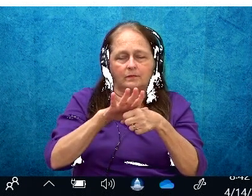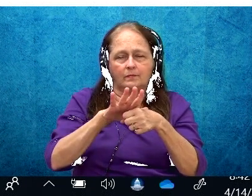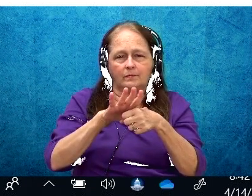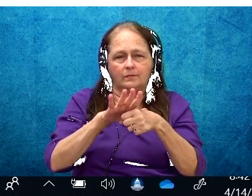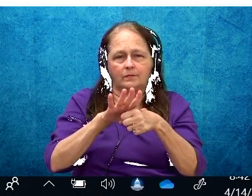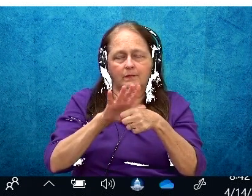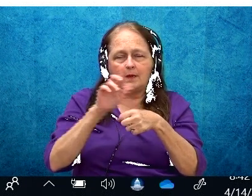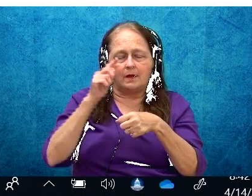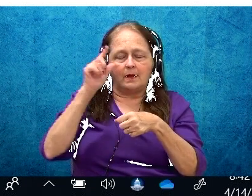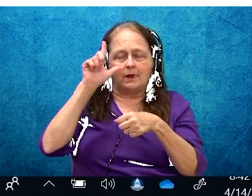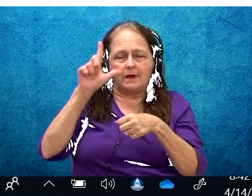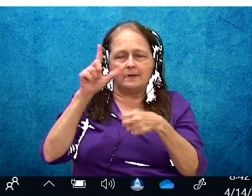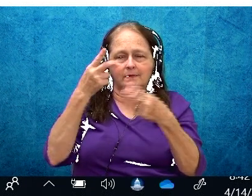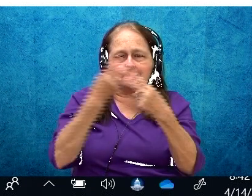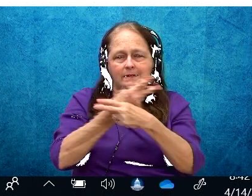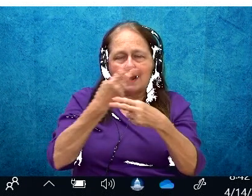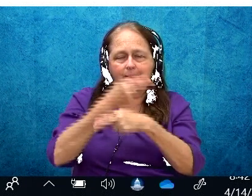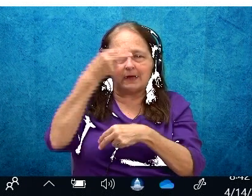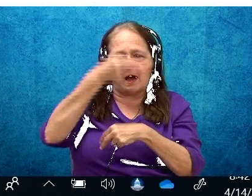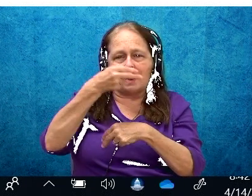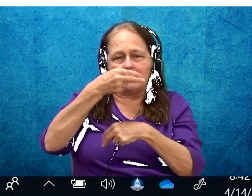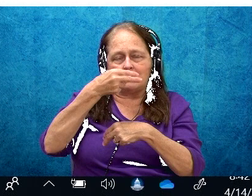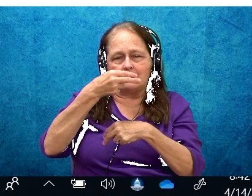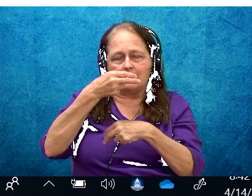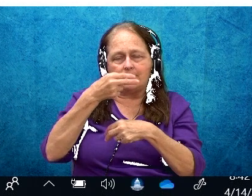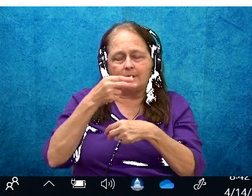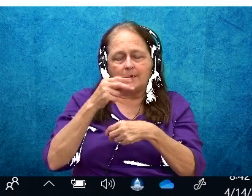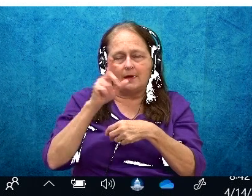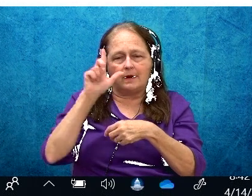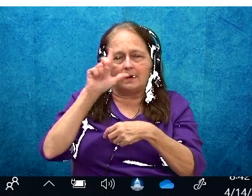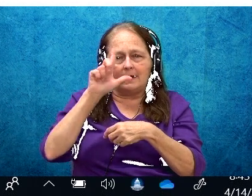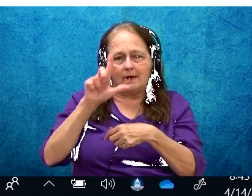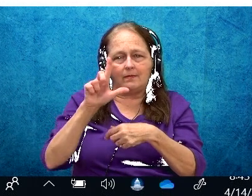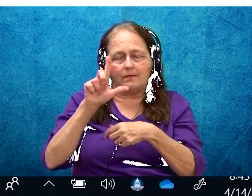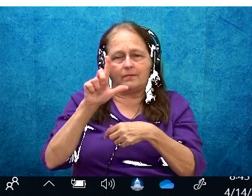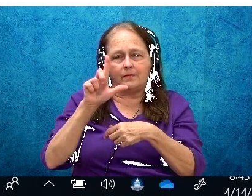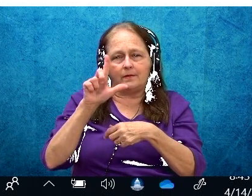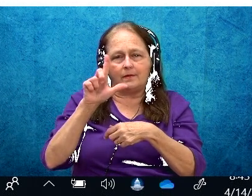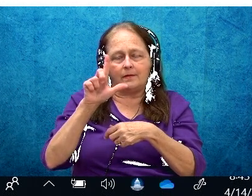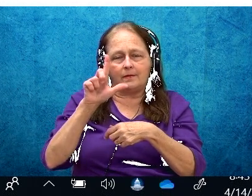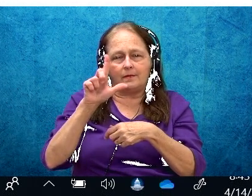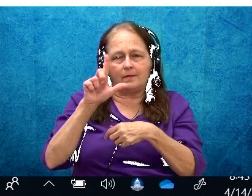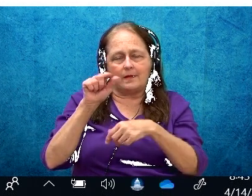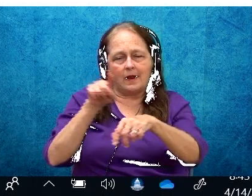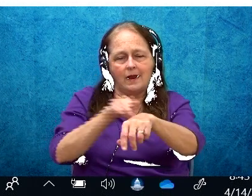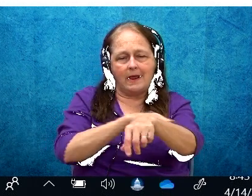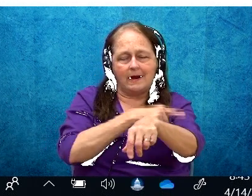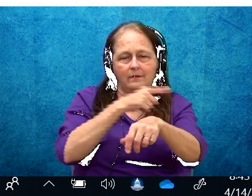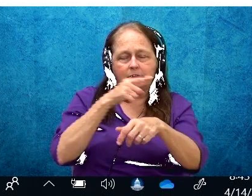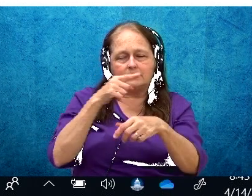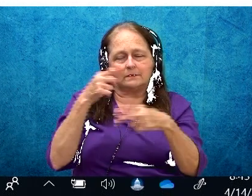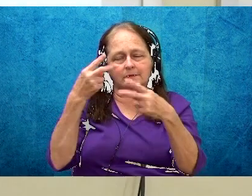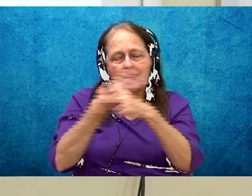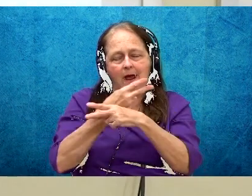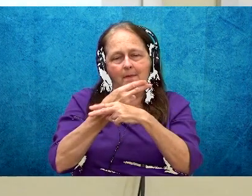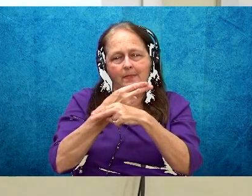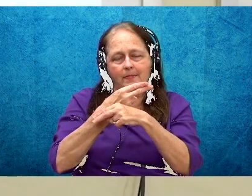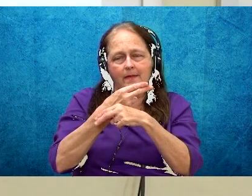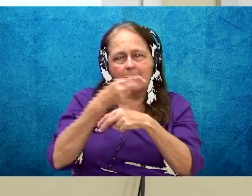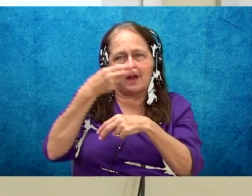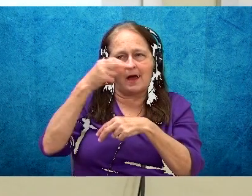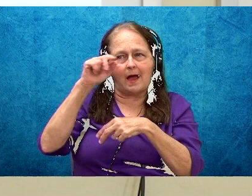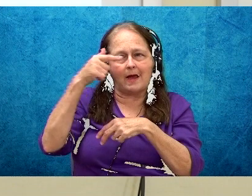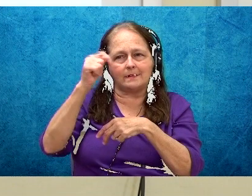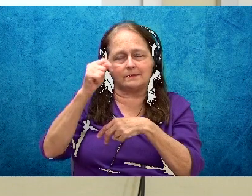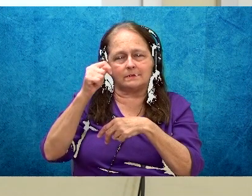length times height? If I find the length times the height of this figure, then I